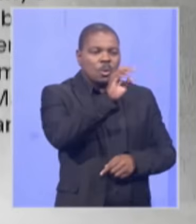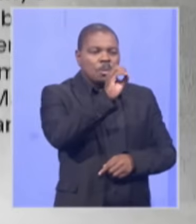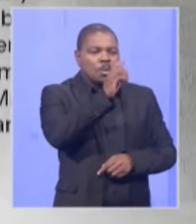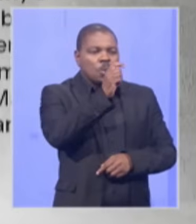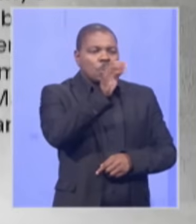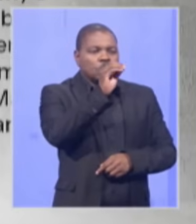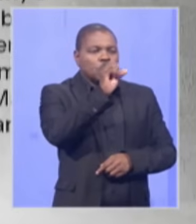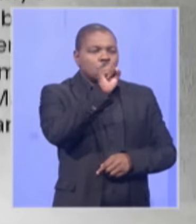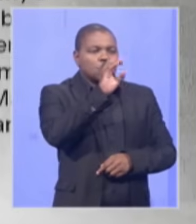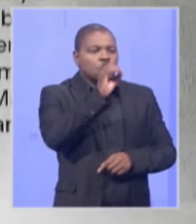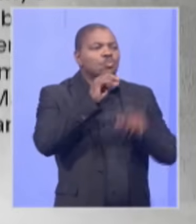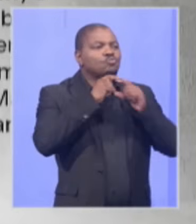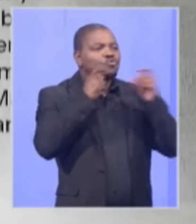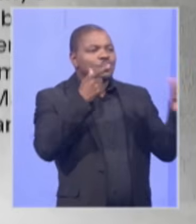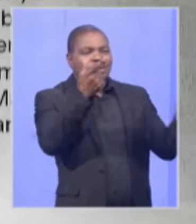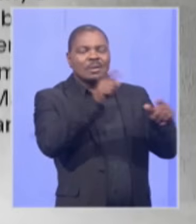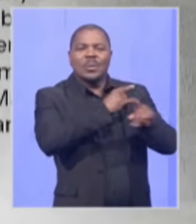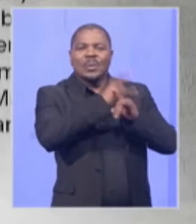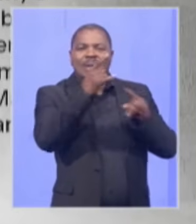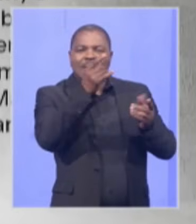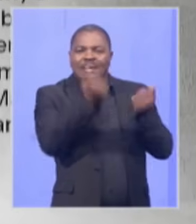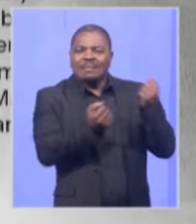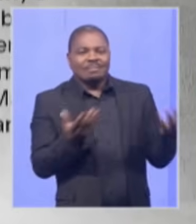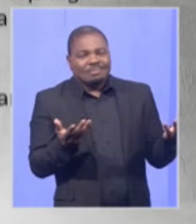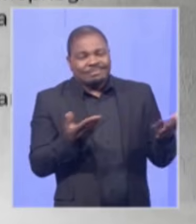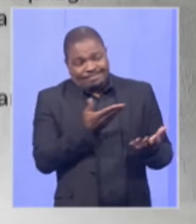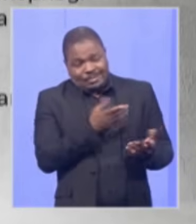melato e mebe ka tsela eng.